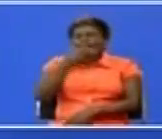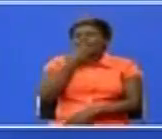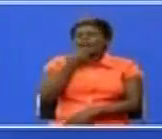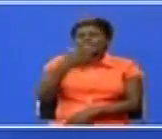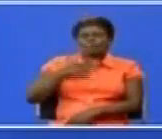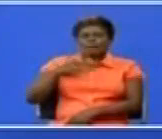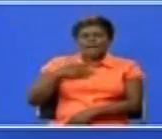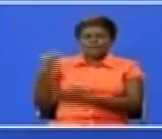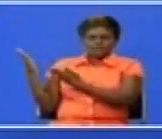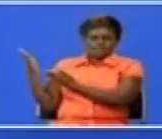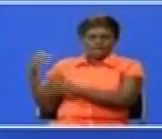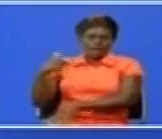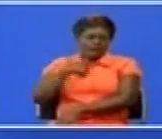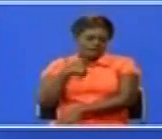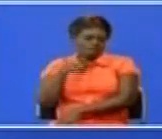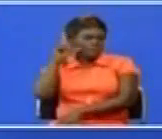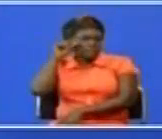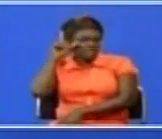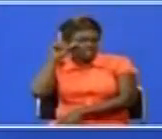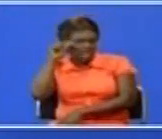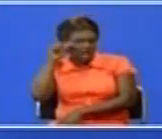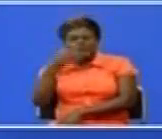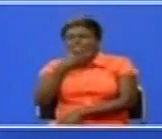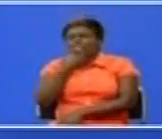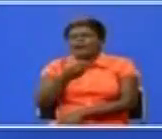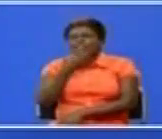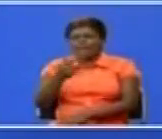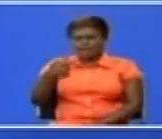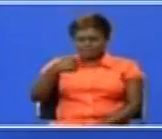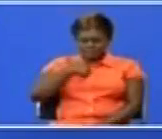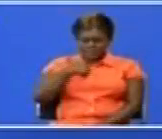See that? Okay. There we go. So I you miss him a lot. So much. Right.